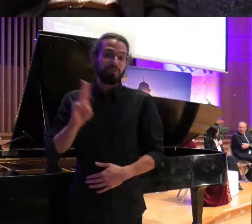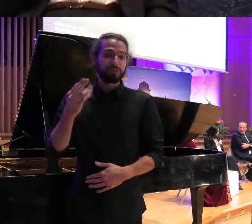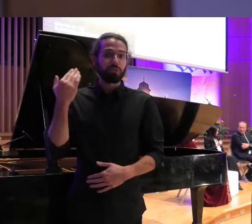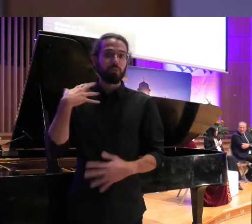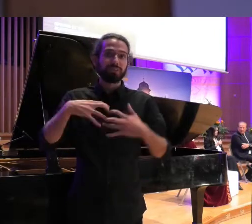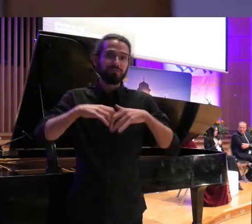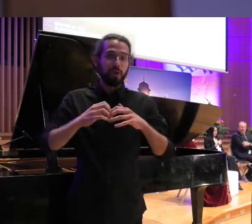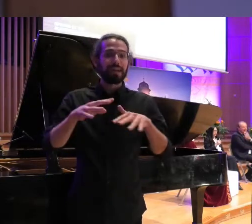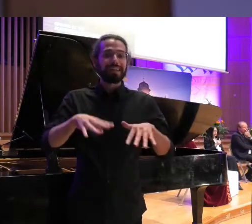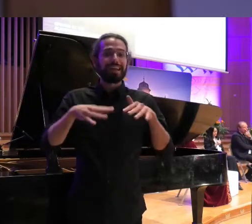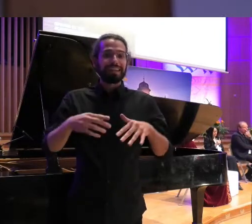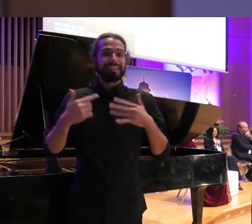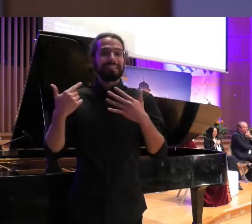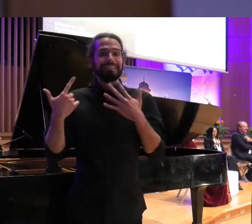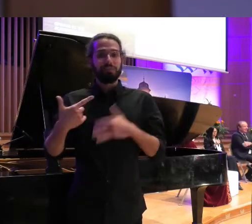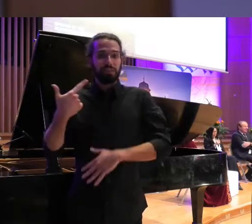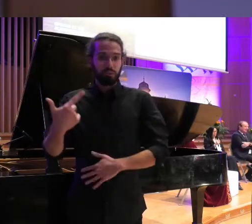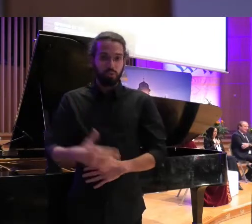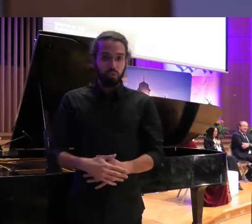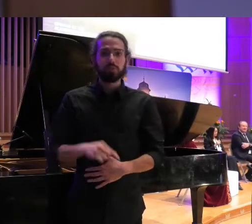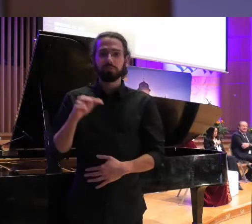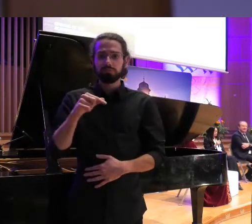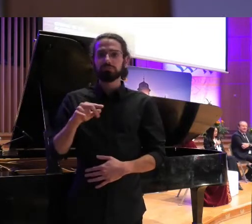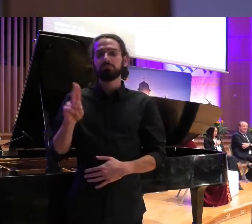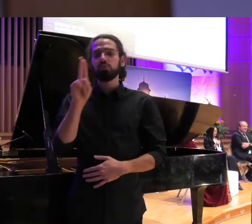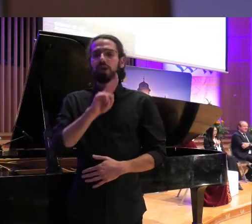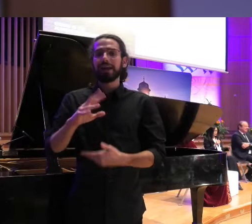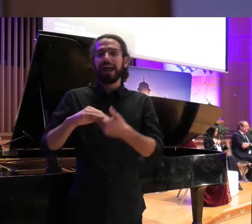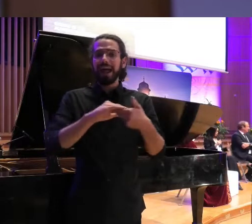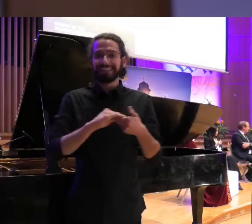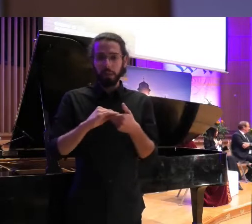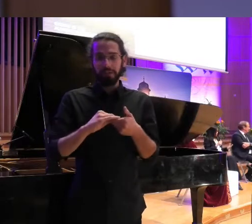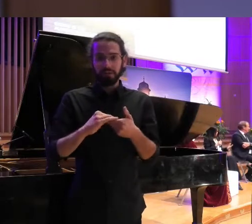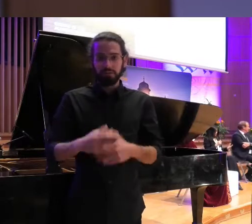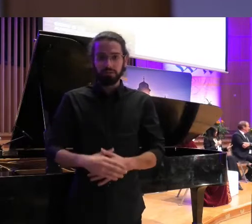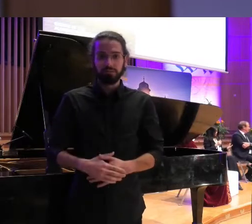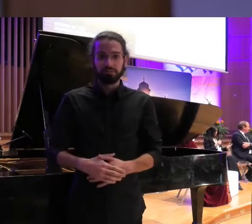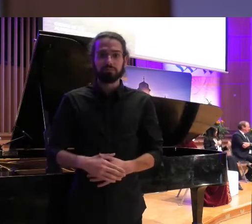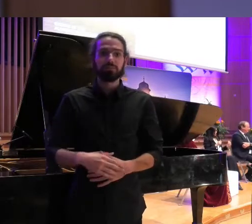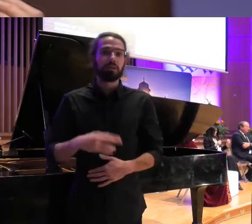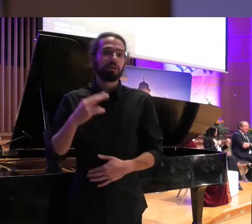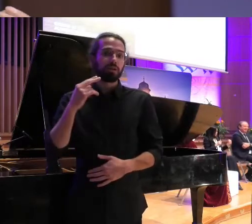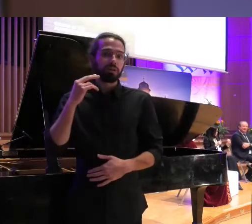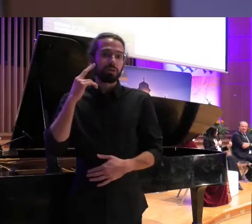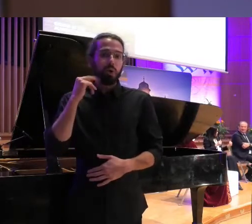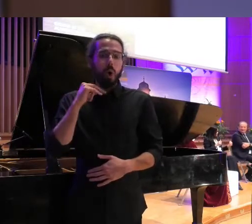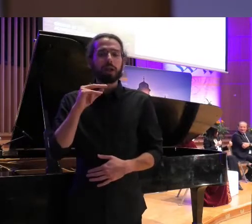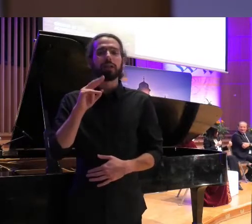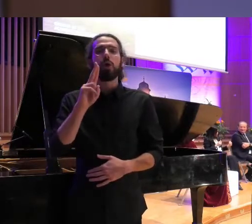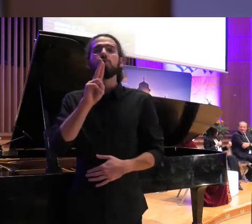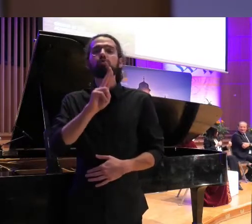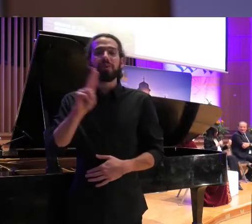1972 by the General Assembly of the United Nations. It's called university, which is a little bit